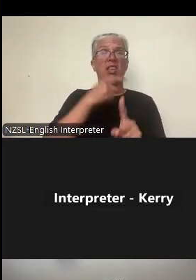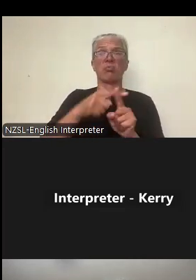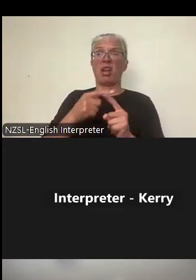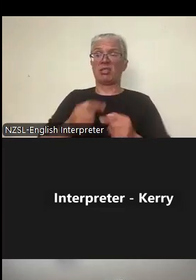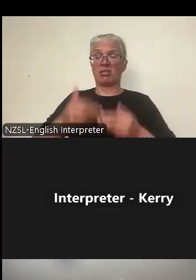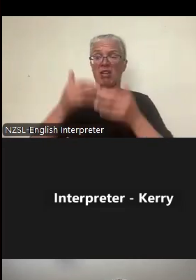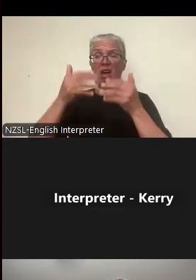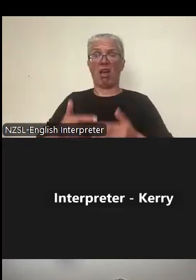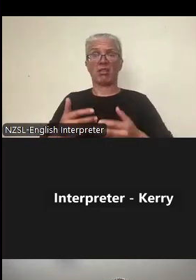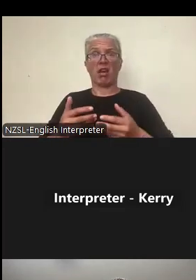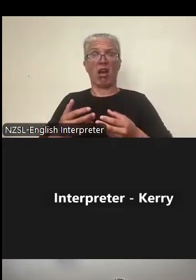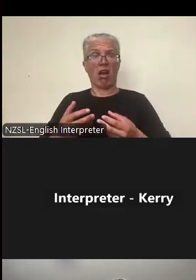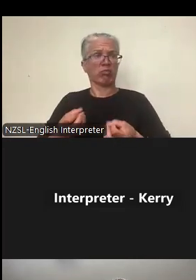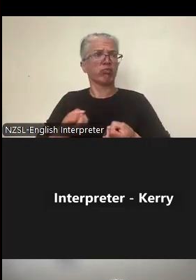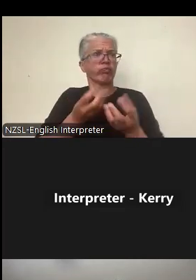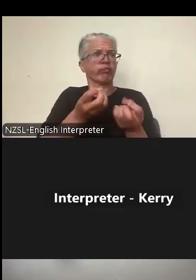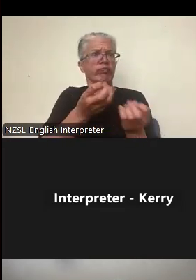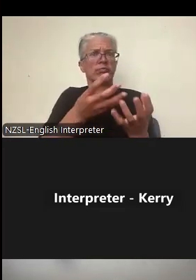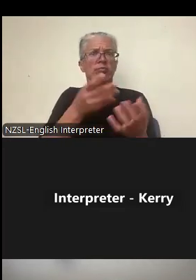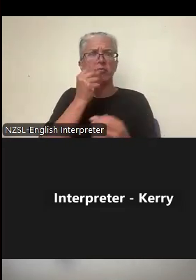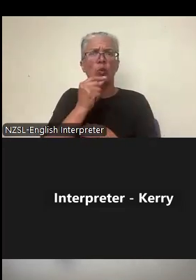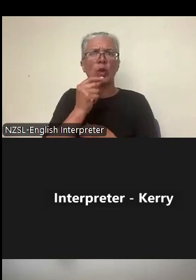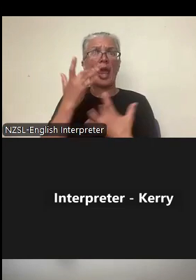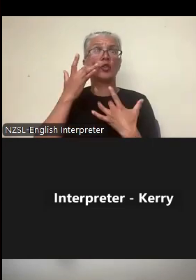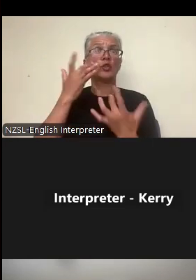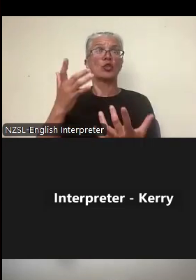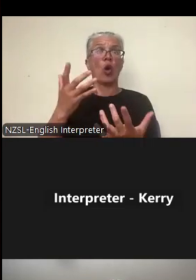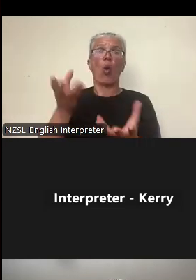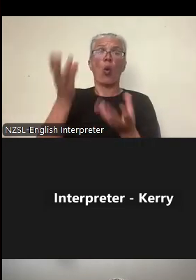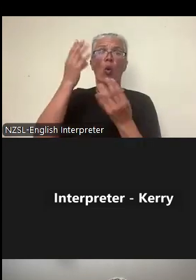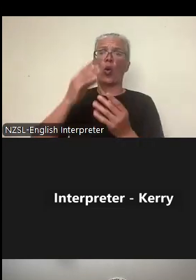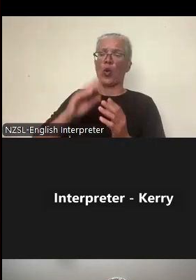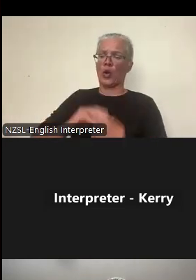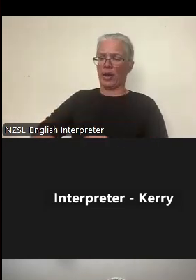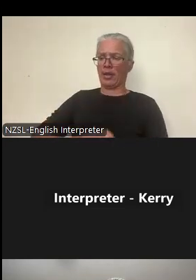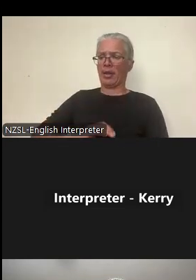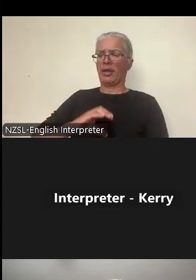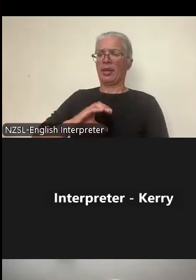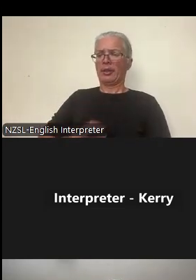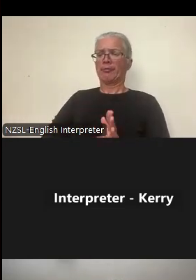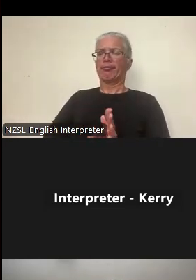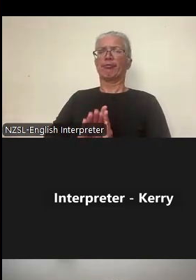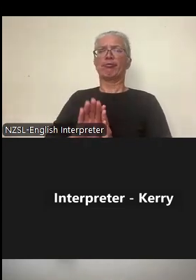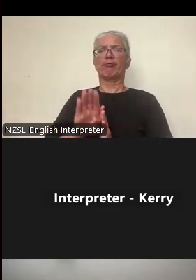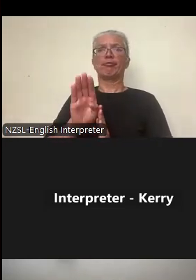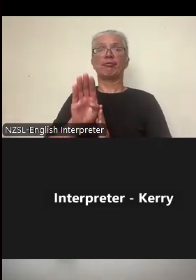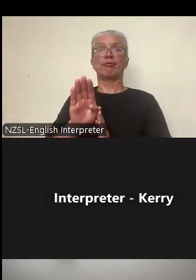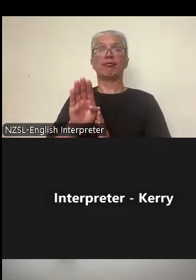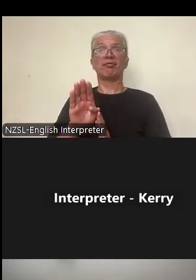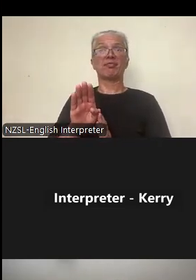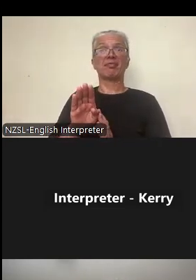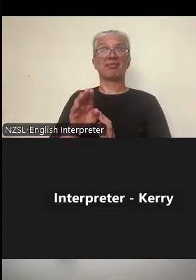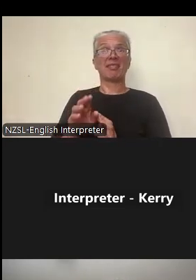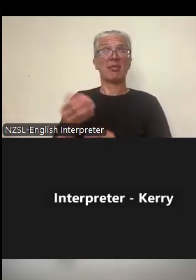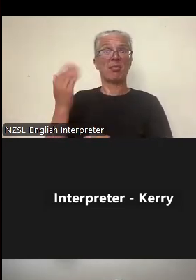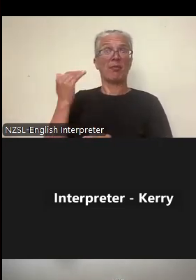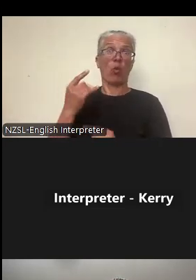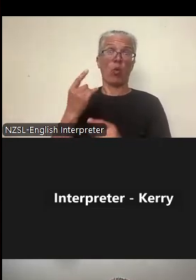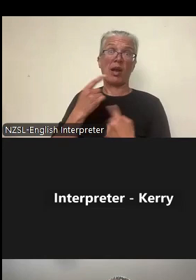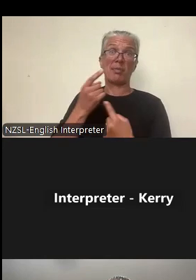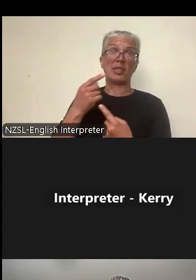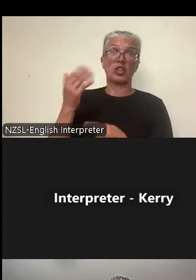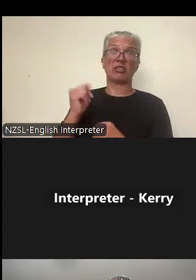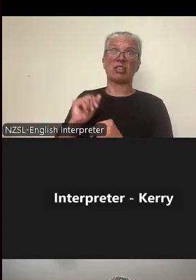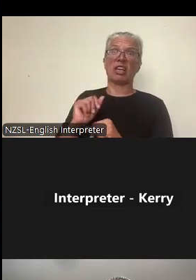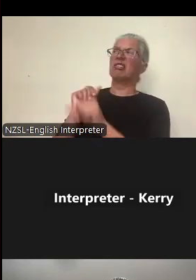on learner confidence. And it overcomes that skepticism and resistance, those number threes.